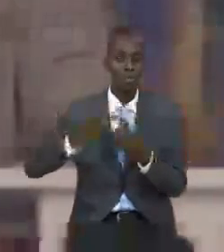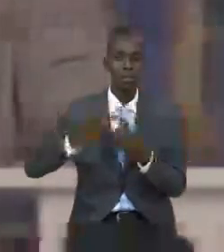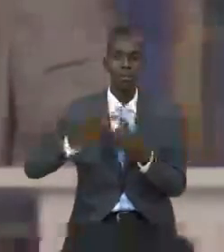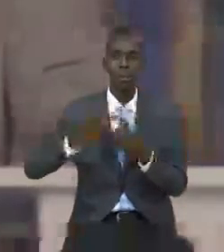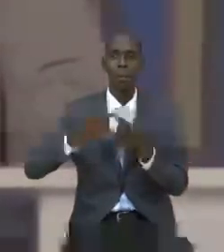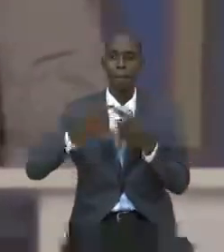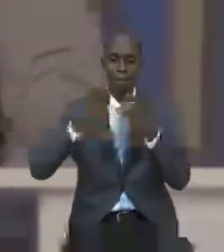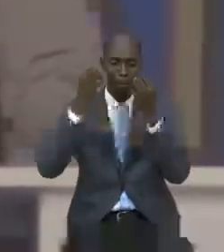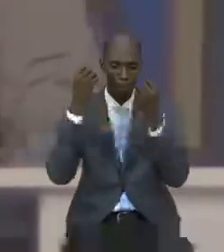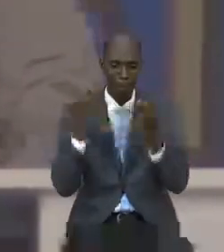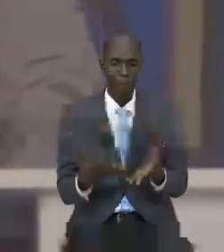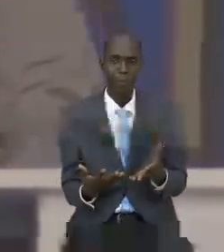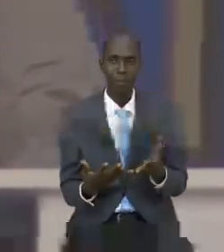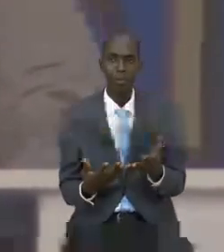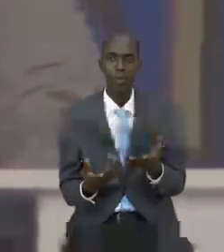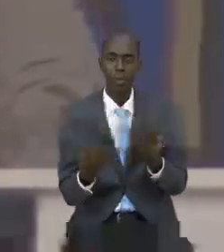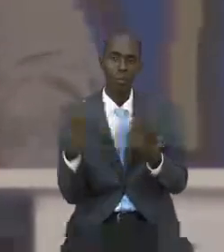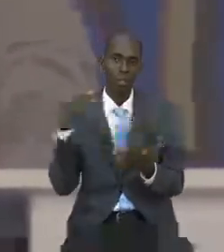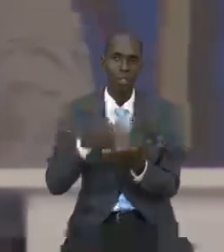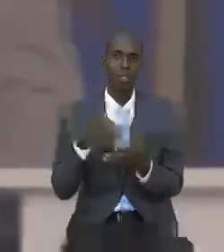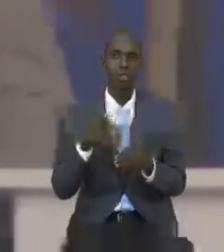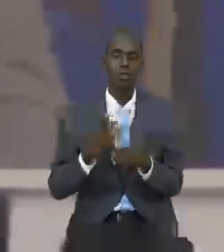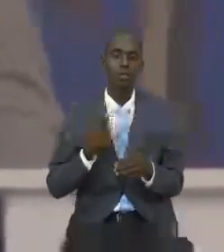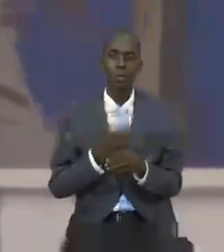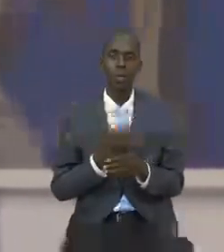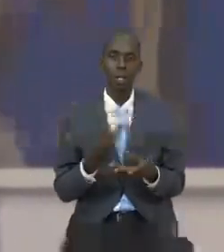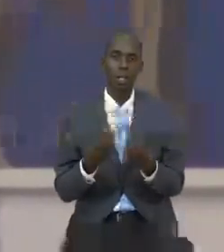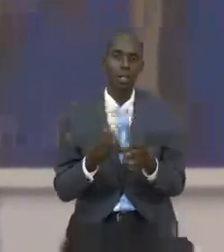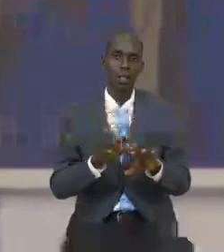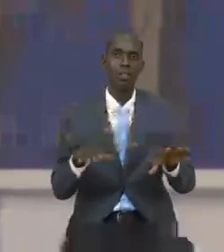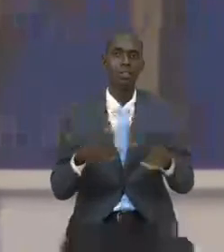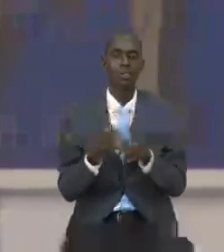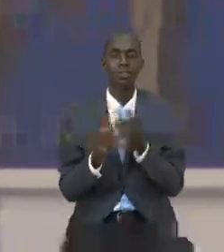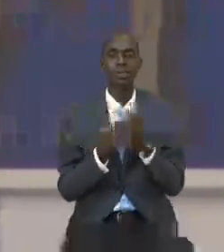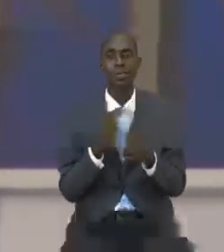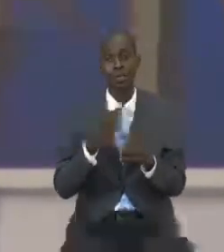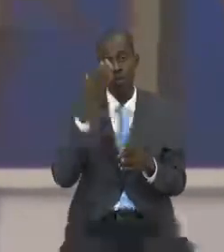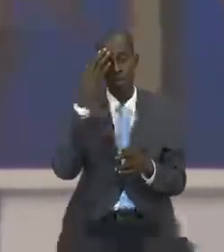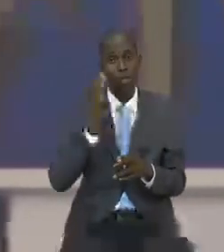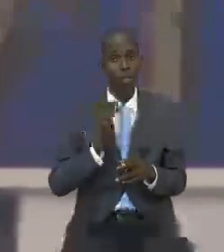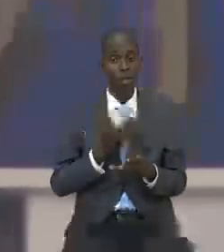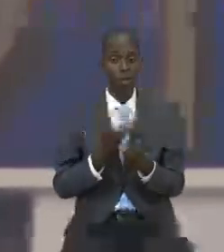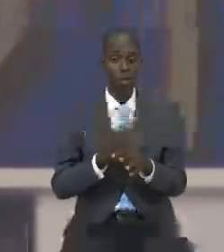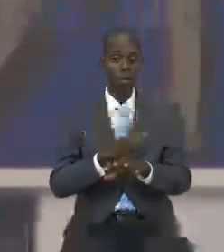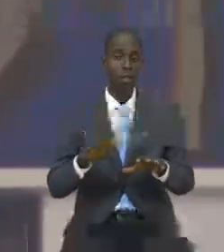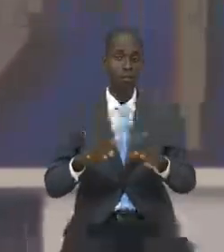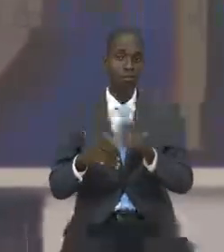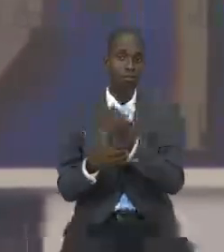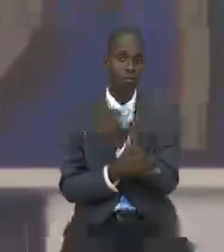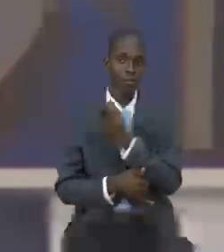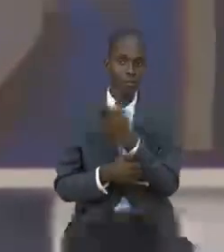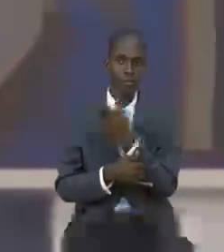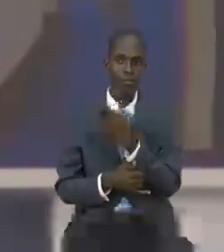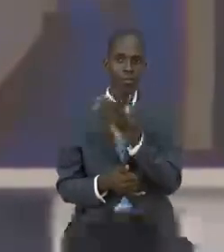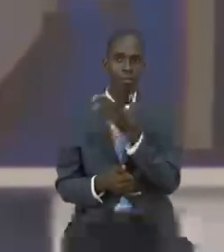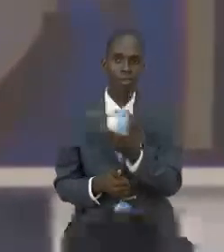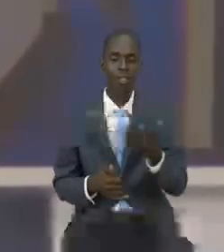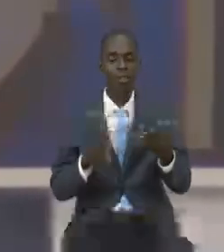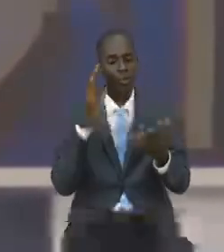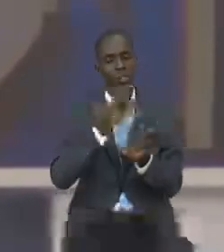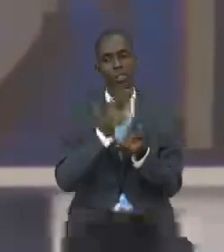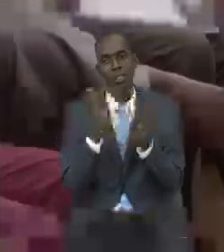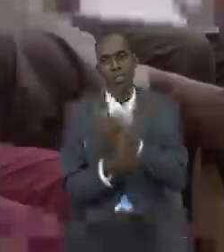again in our land. You know, our land, our country, things will